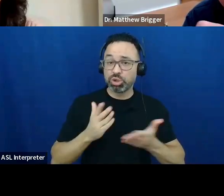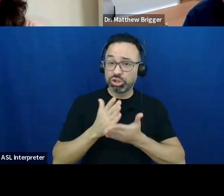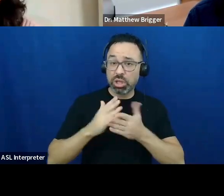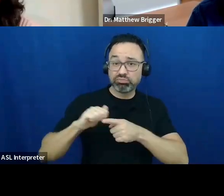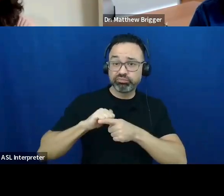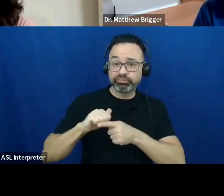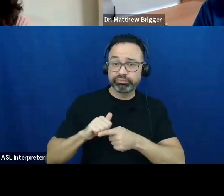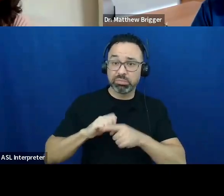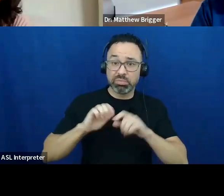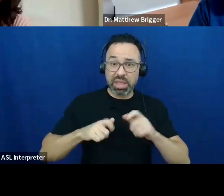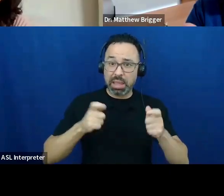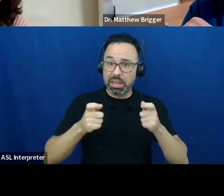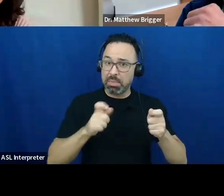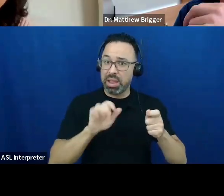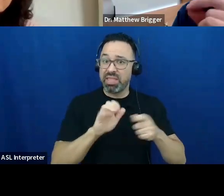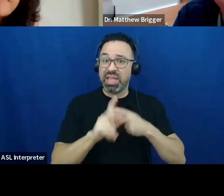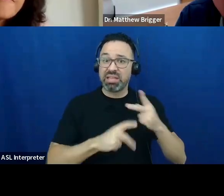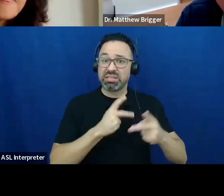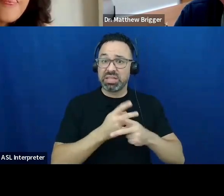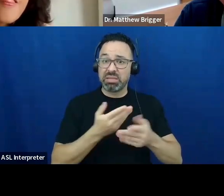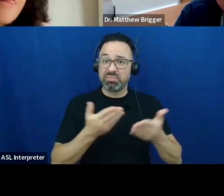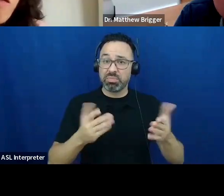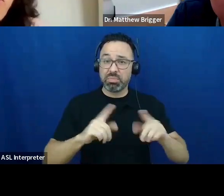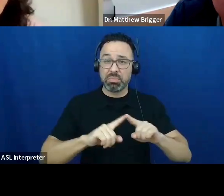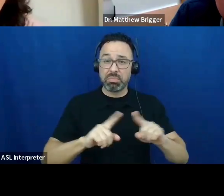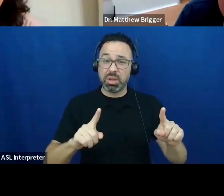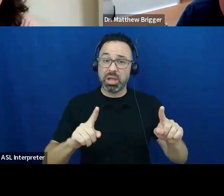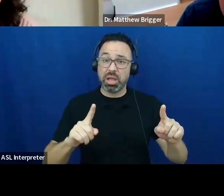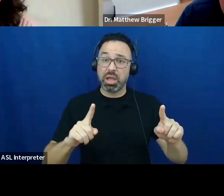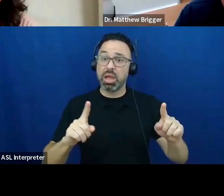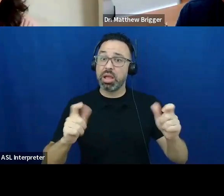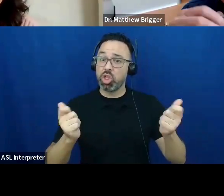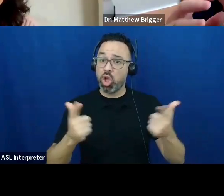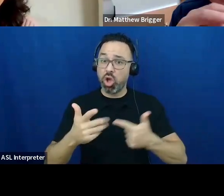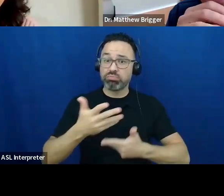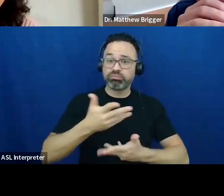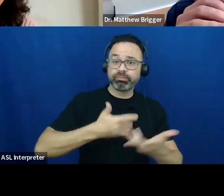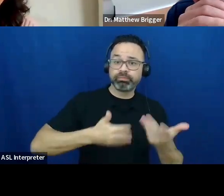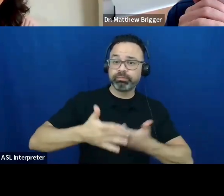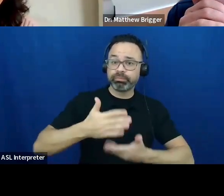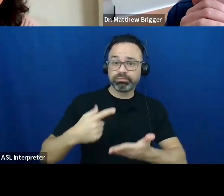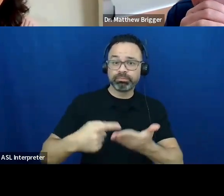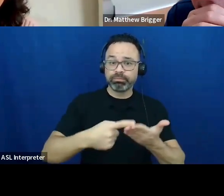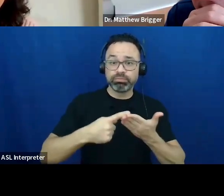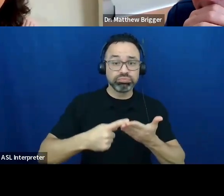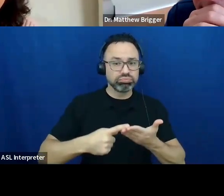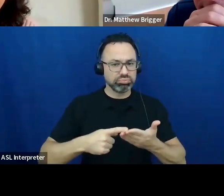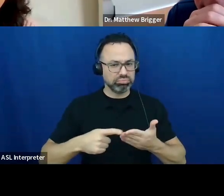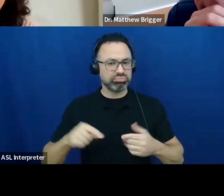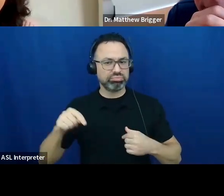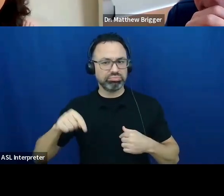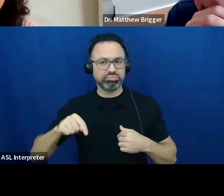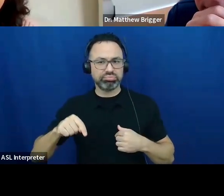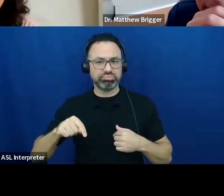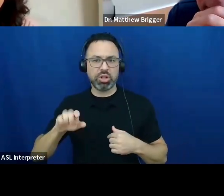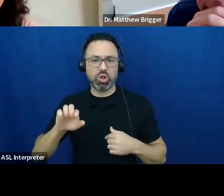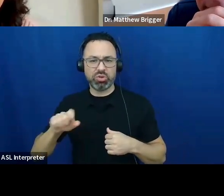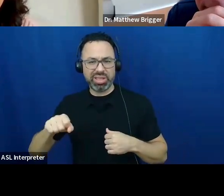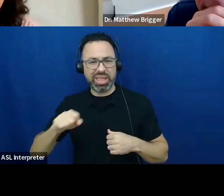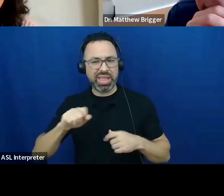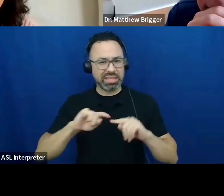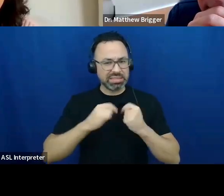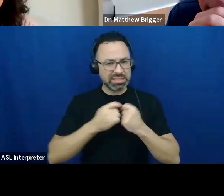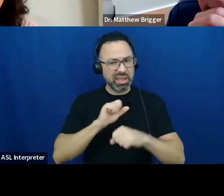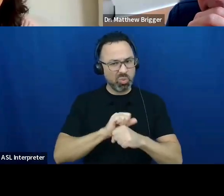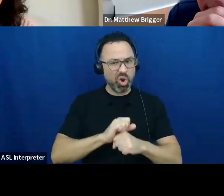training and be able to manage this type stuff, but all talk to each other. Yeah, teamwork is definitely key with Charge